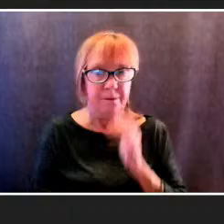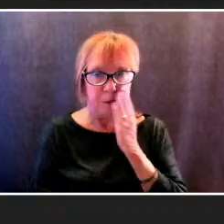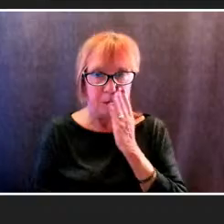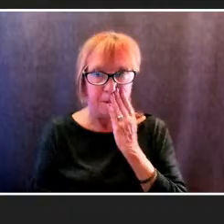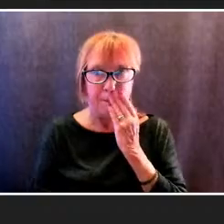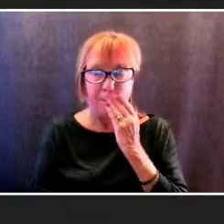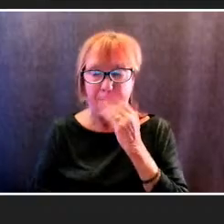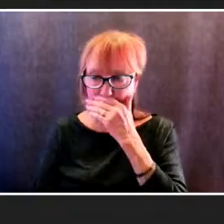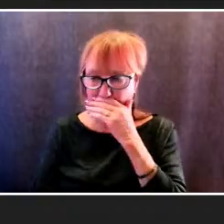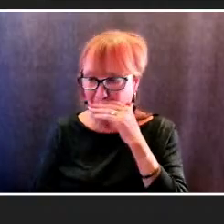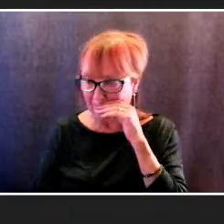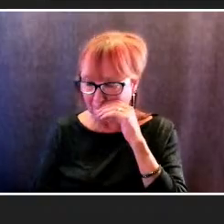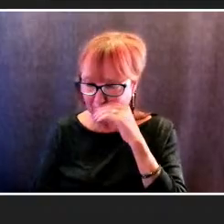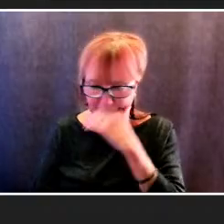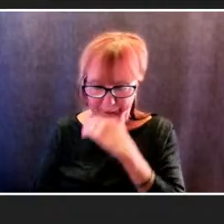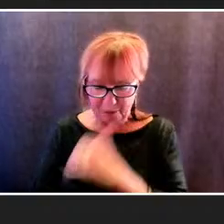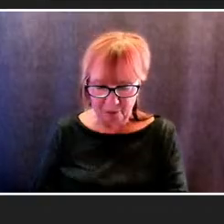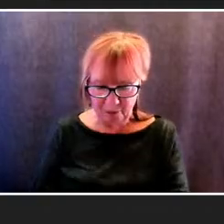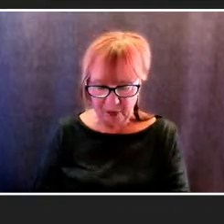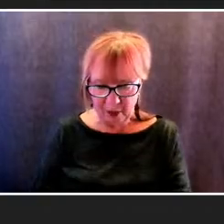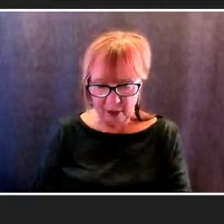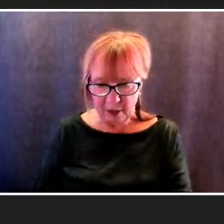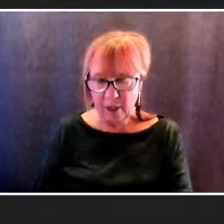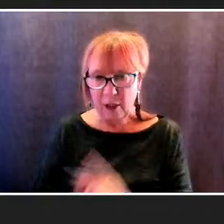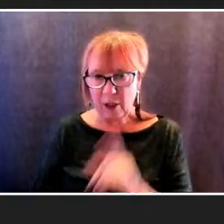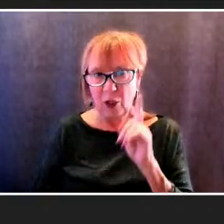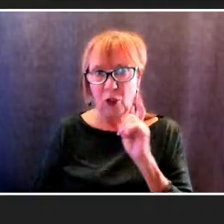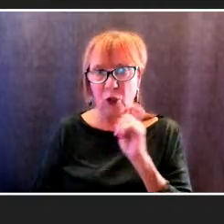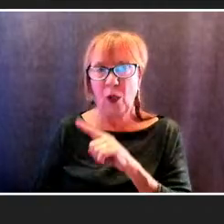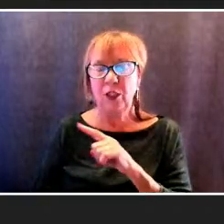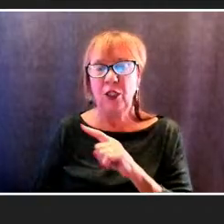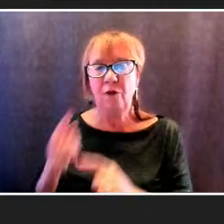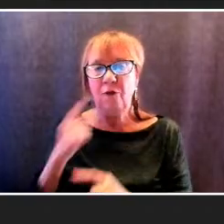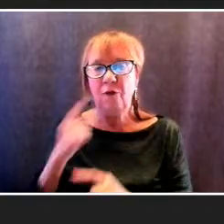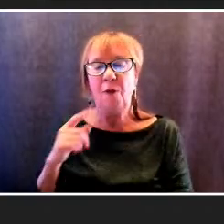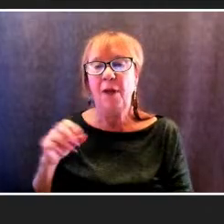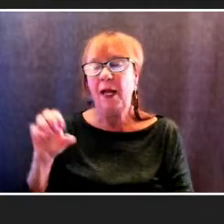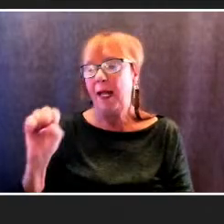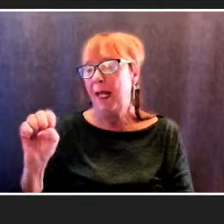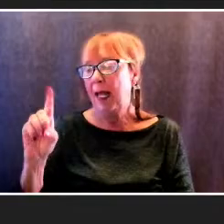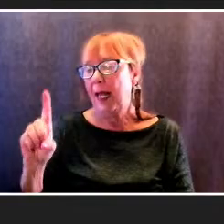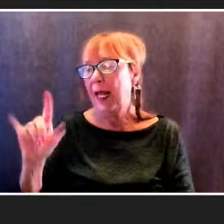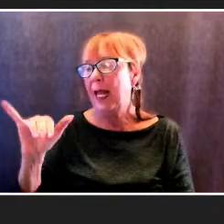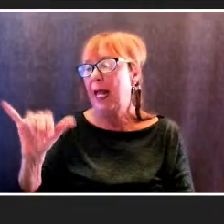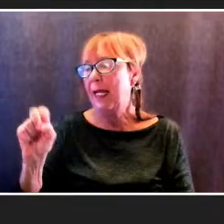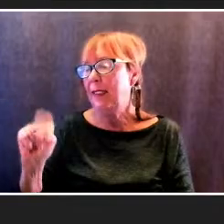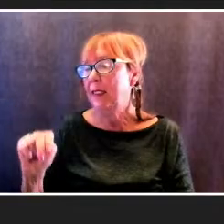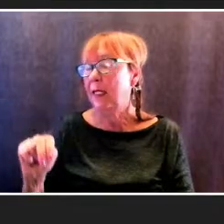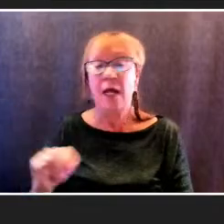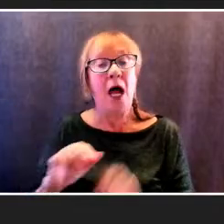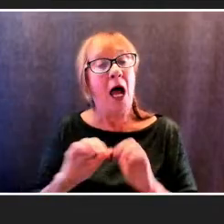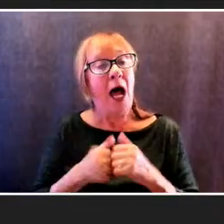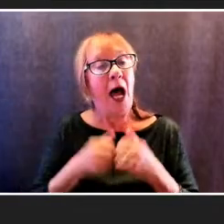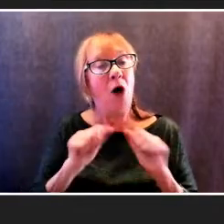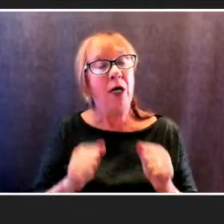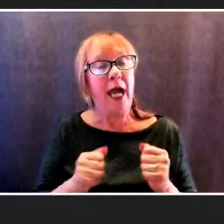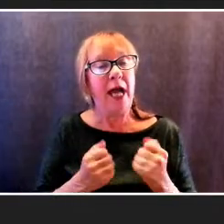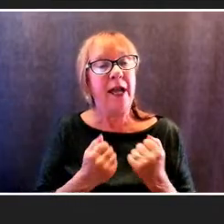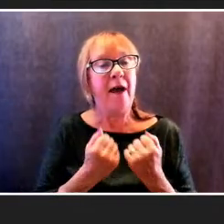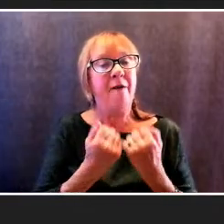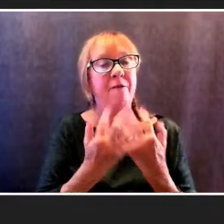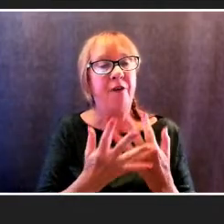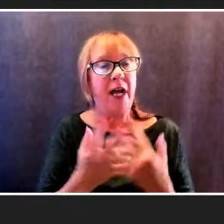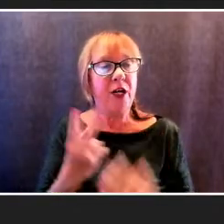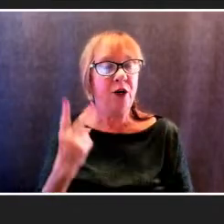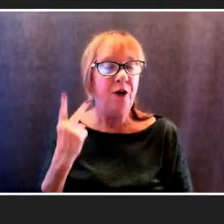Thank you very much. Our next question is for our representatives from SoCal Edison. How can fire victims find out if their